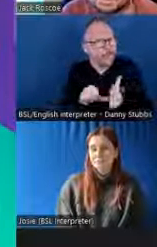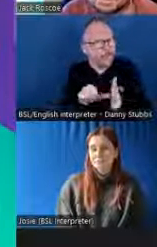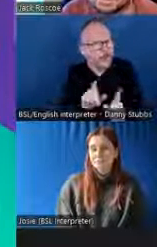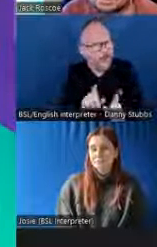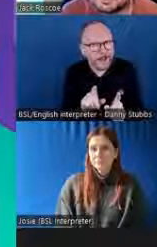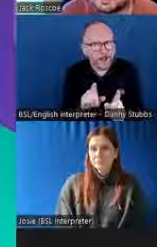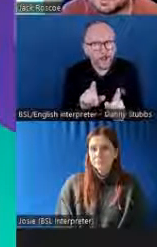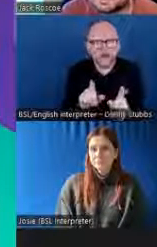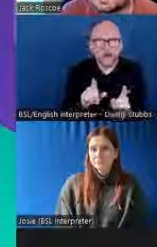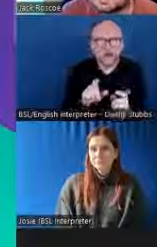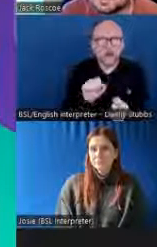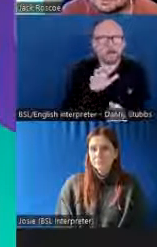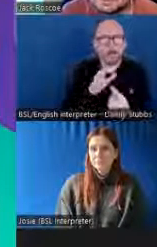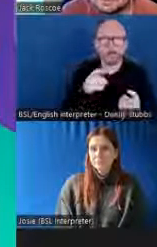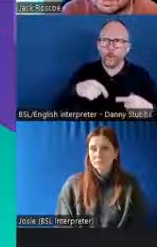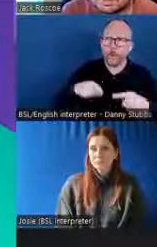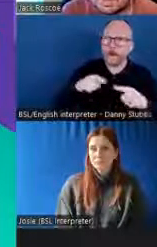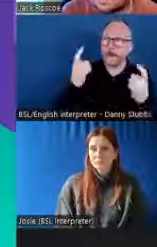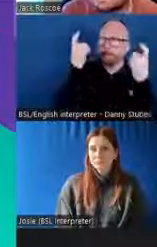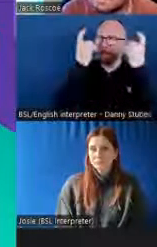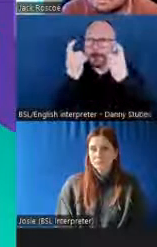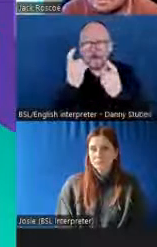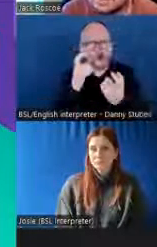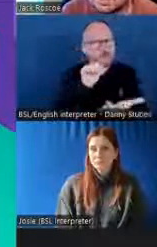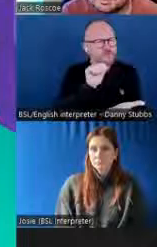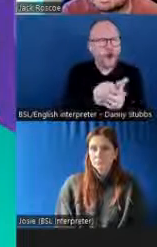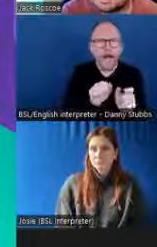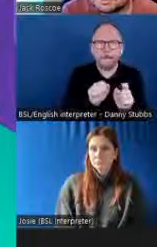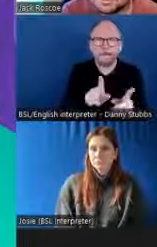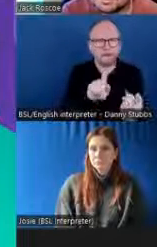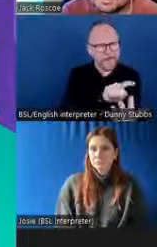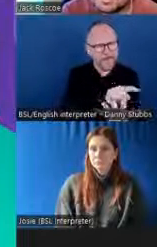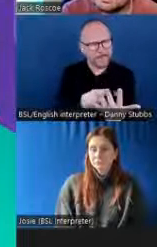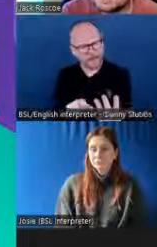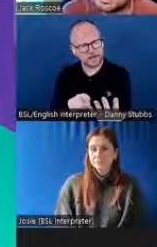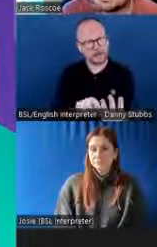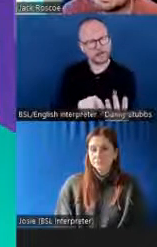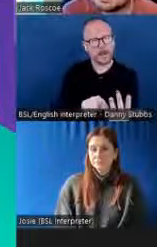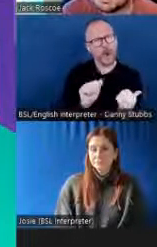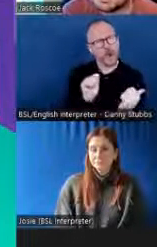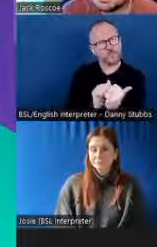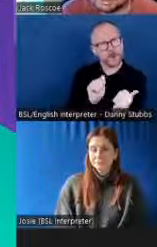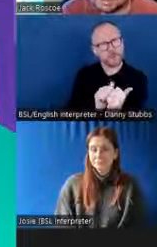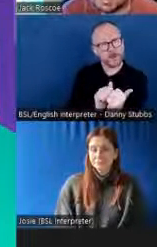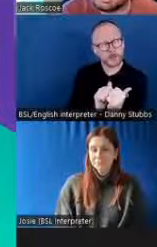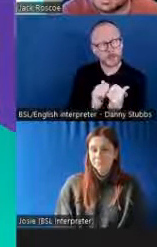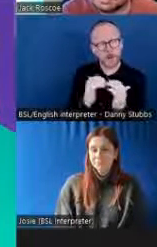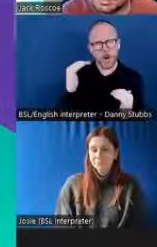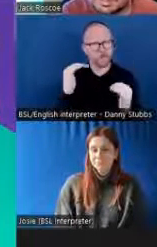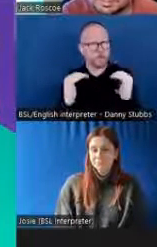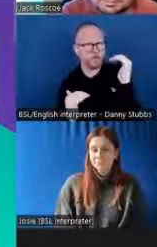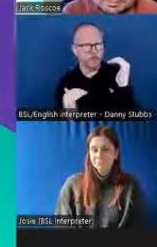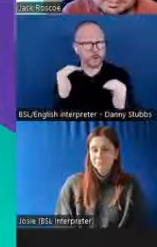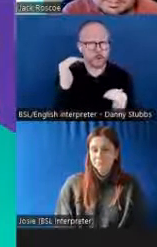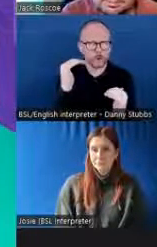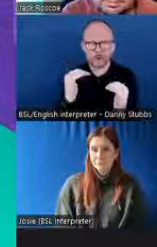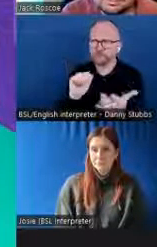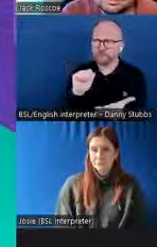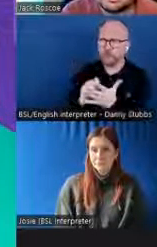be realistic about the methods that we use and whether they're appropriate and proportionate for the kinds of interactions that we have with our visitors.